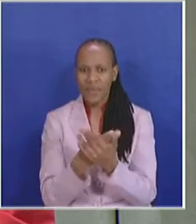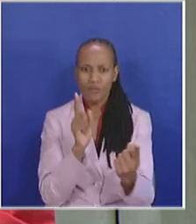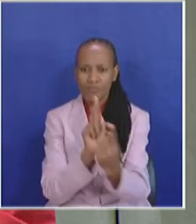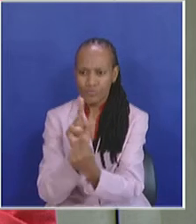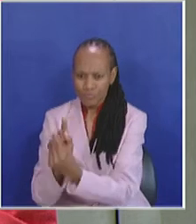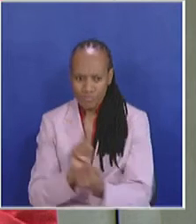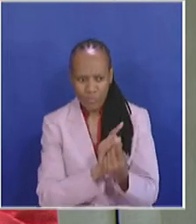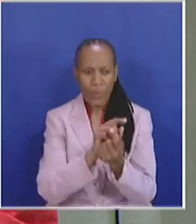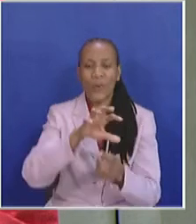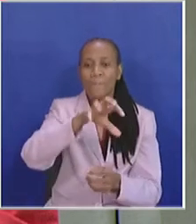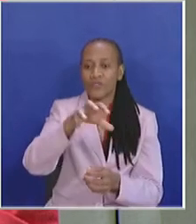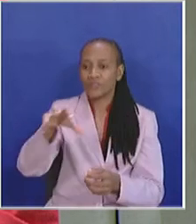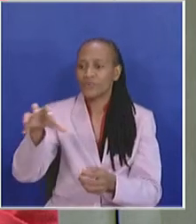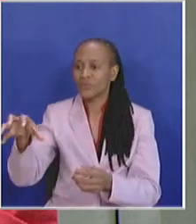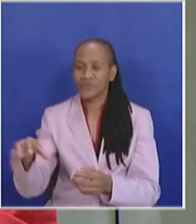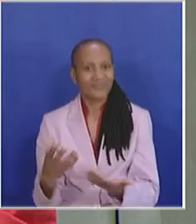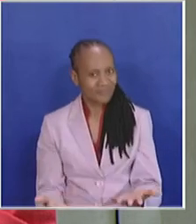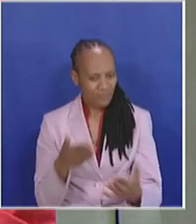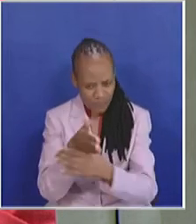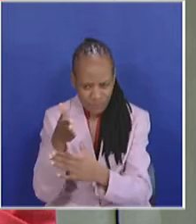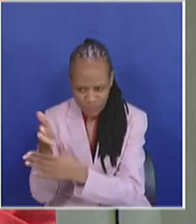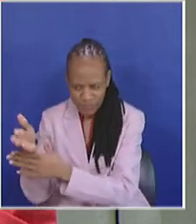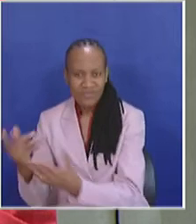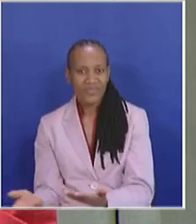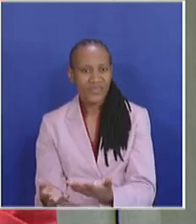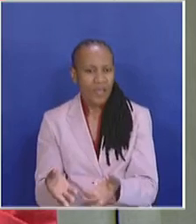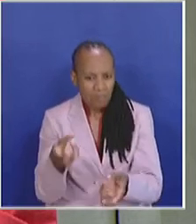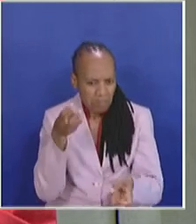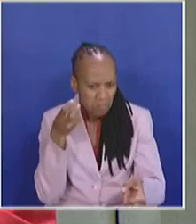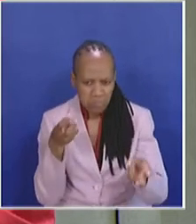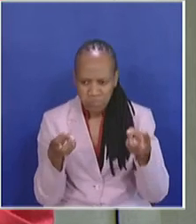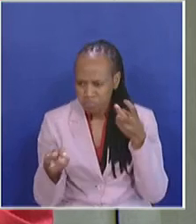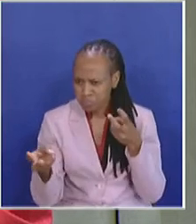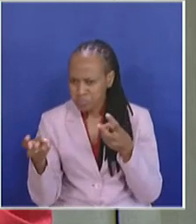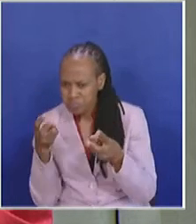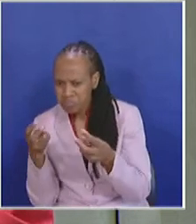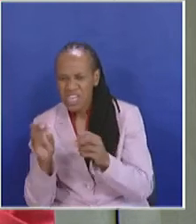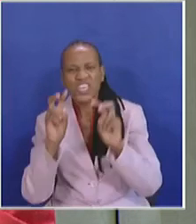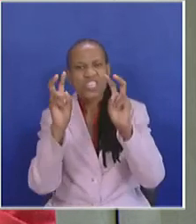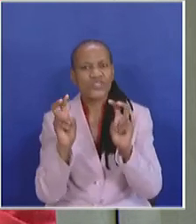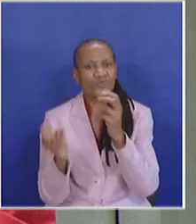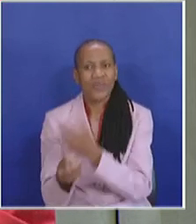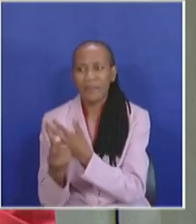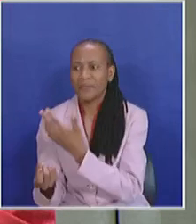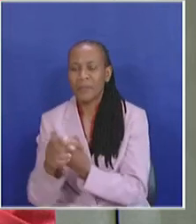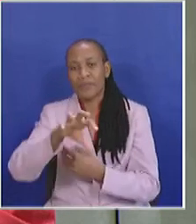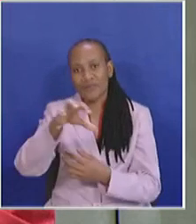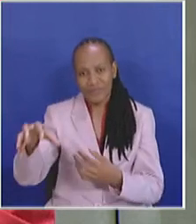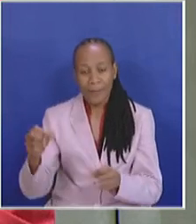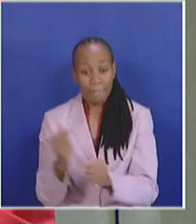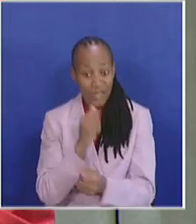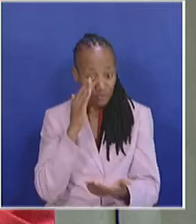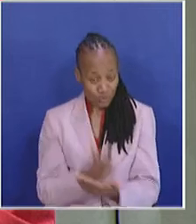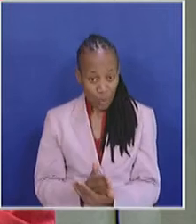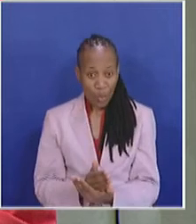their provincial counterparts and to obtain fresh mandate in a quest to ensure that the needs and